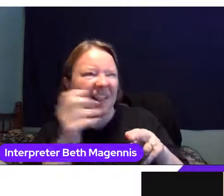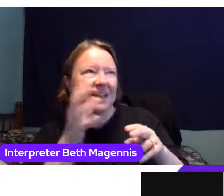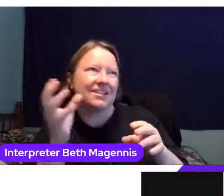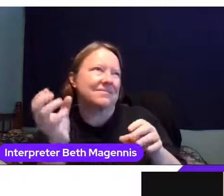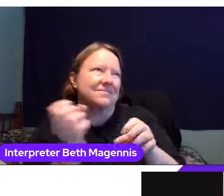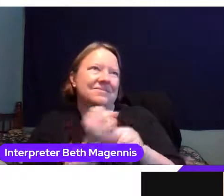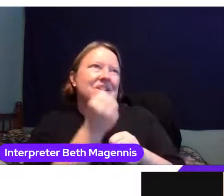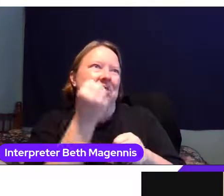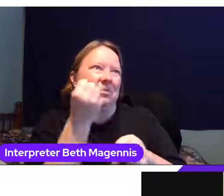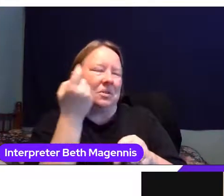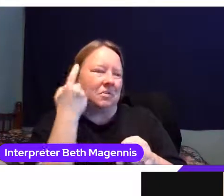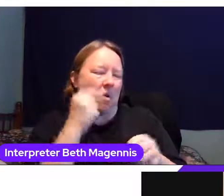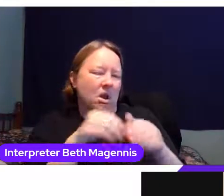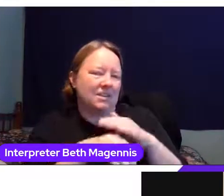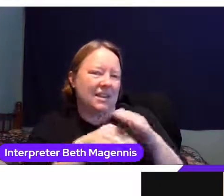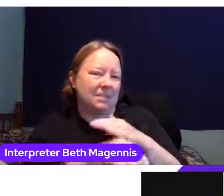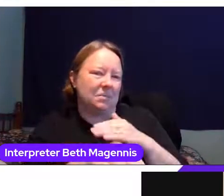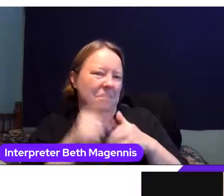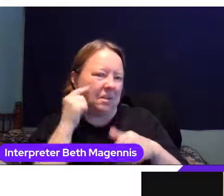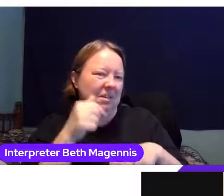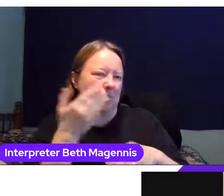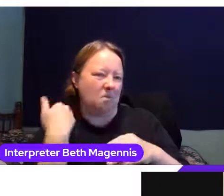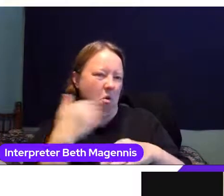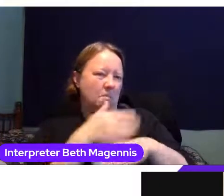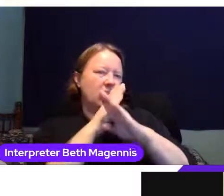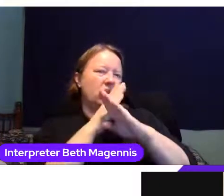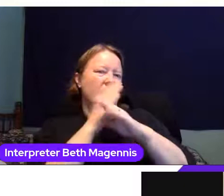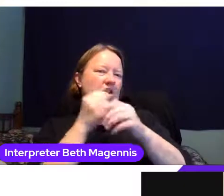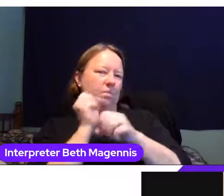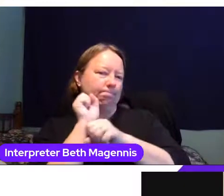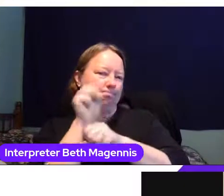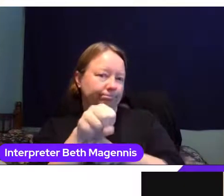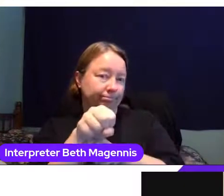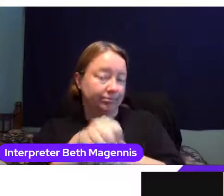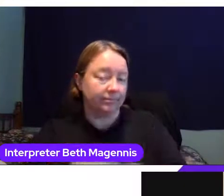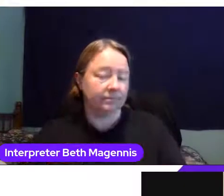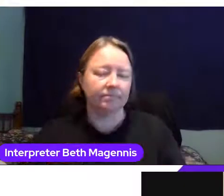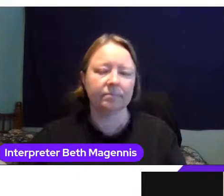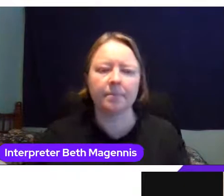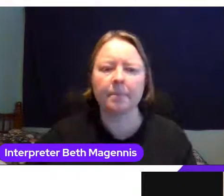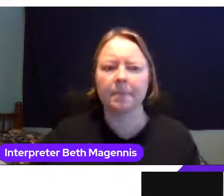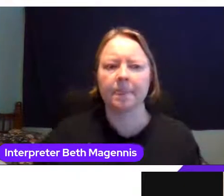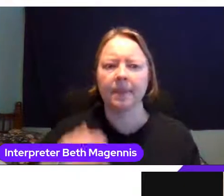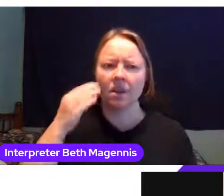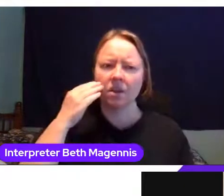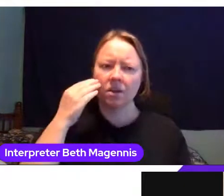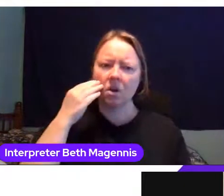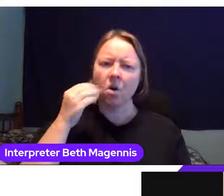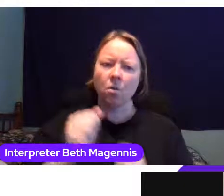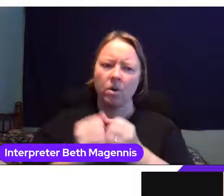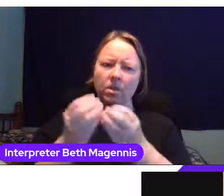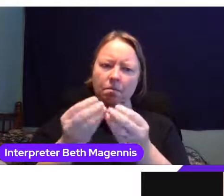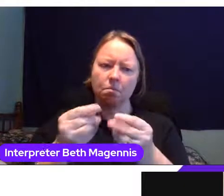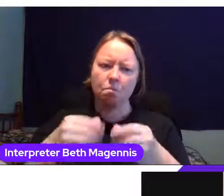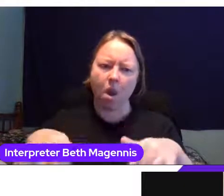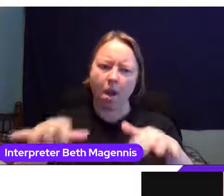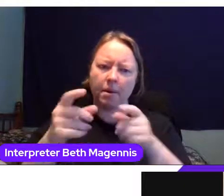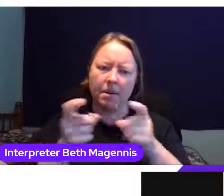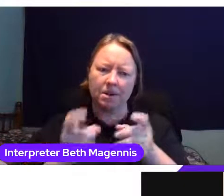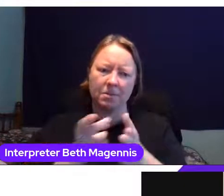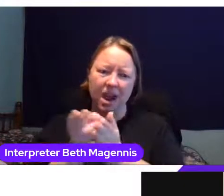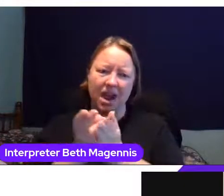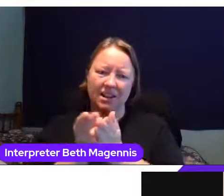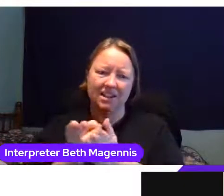to accessibility and knocking down a barrier? You know, in property management, I will be honest,